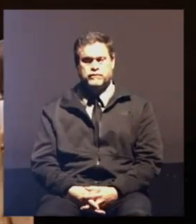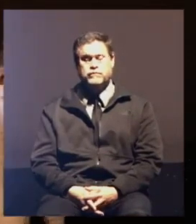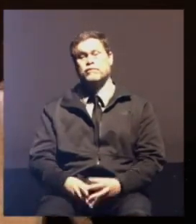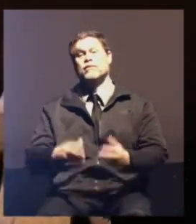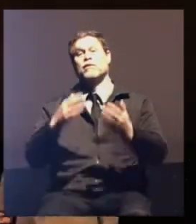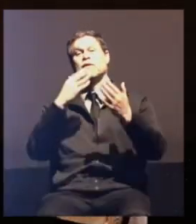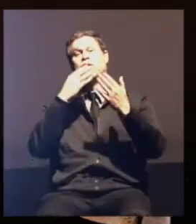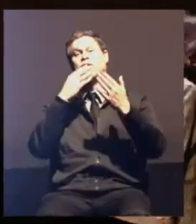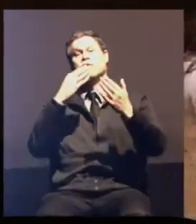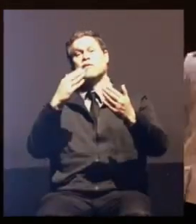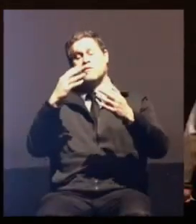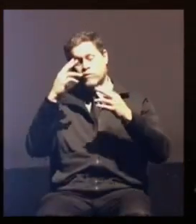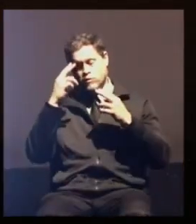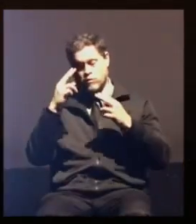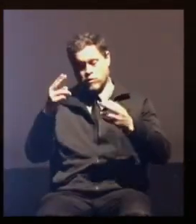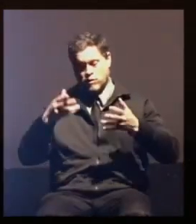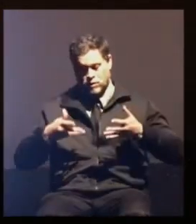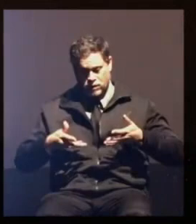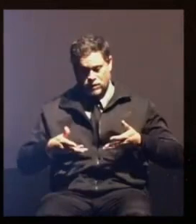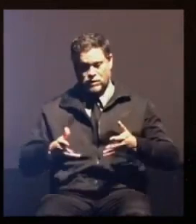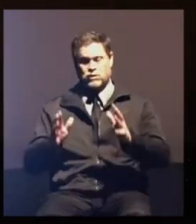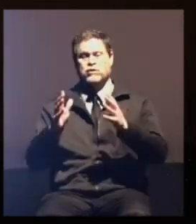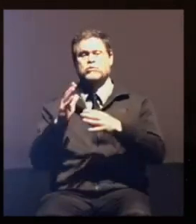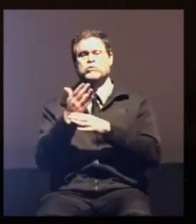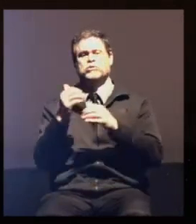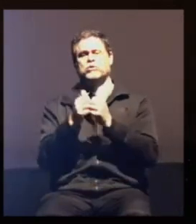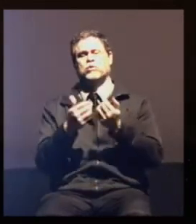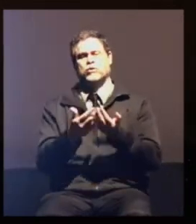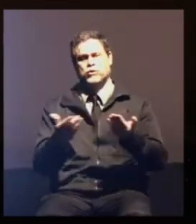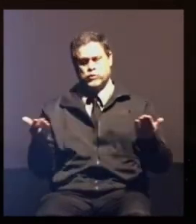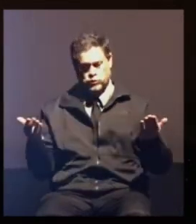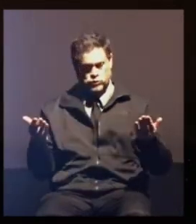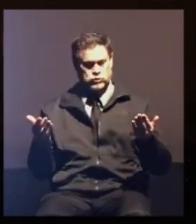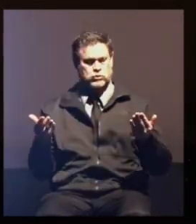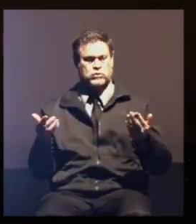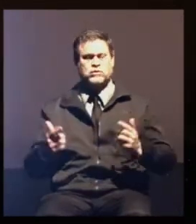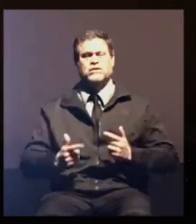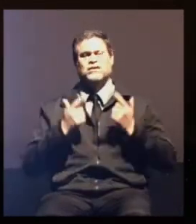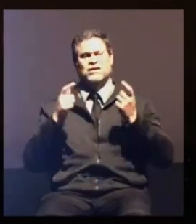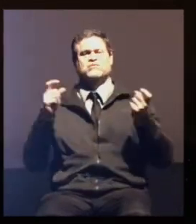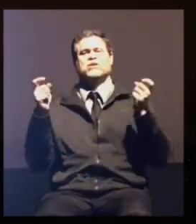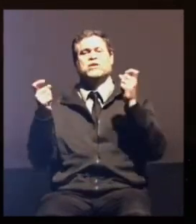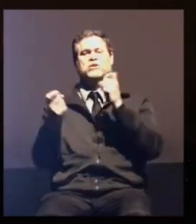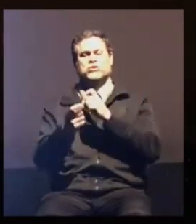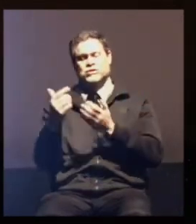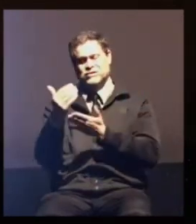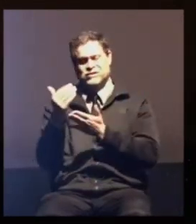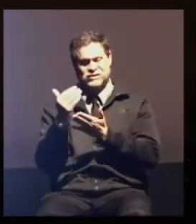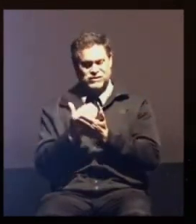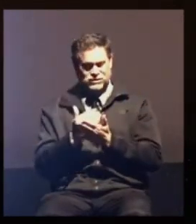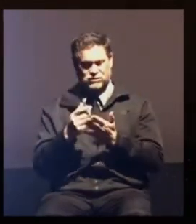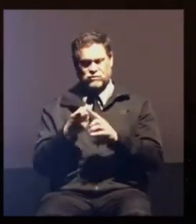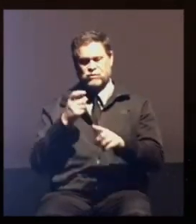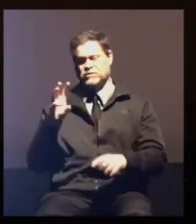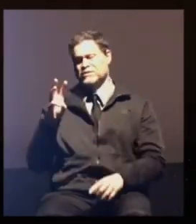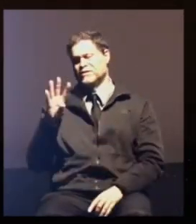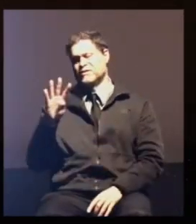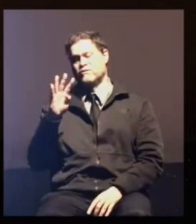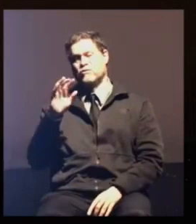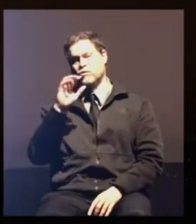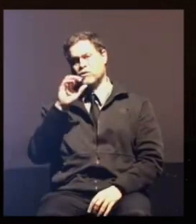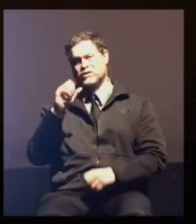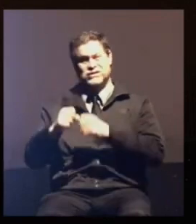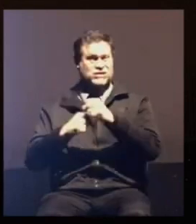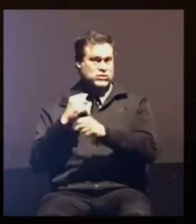Thank you for the honor of allowing me to share with you life-changing lessons from my 64-year